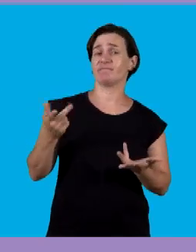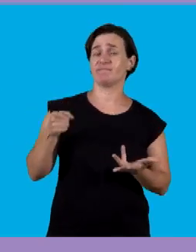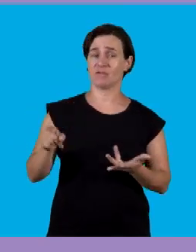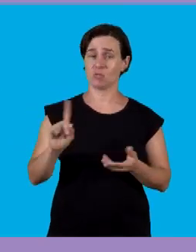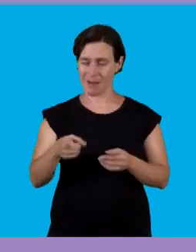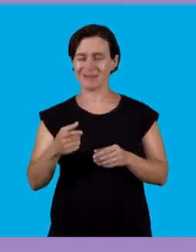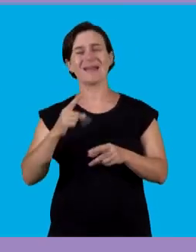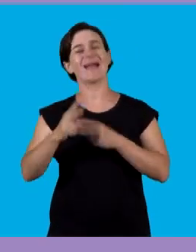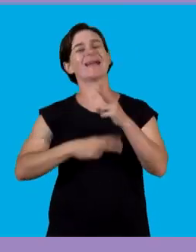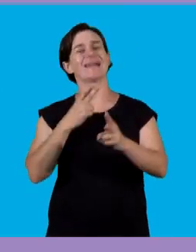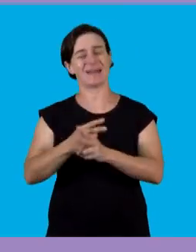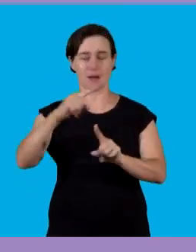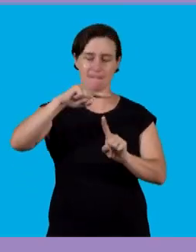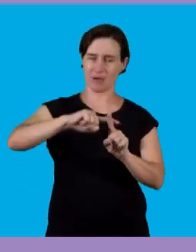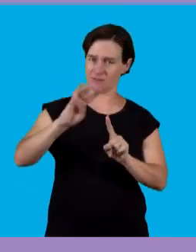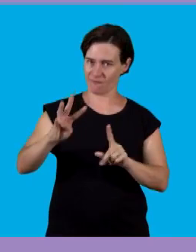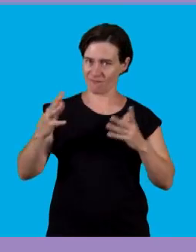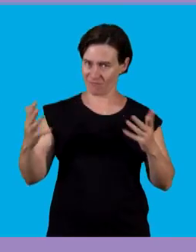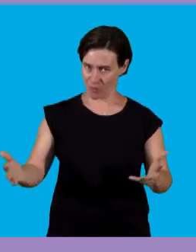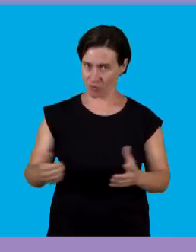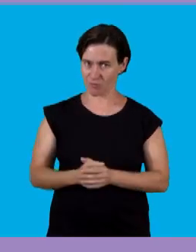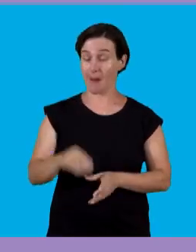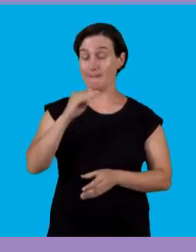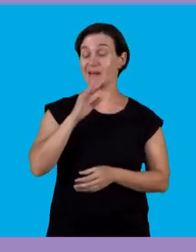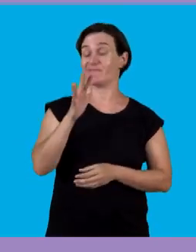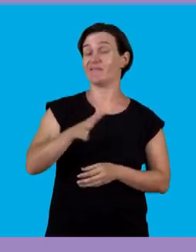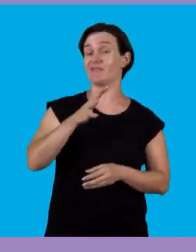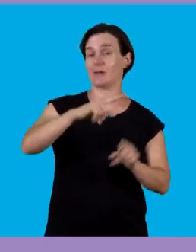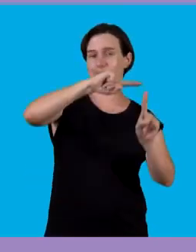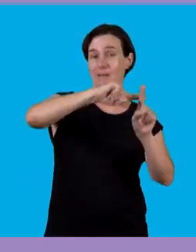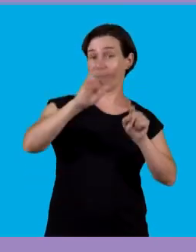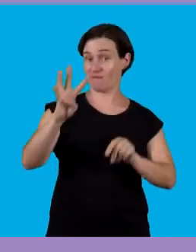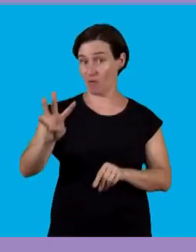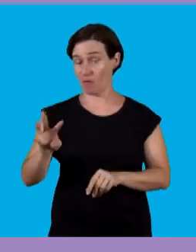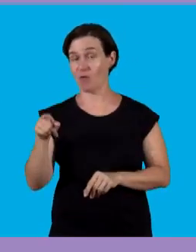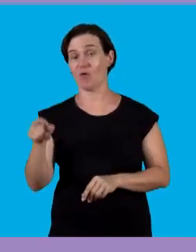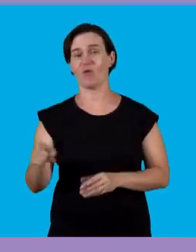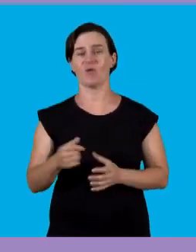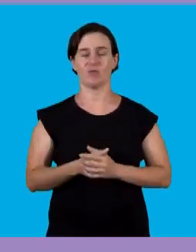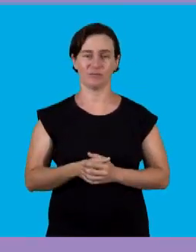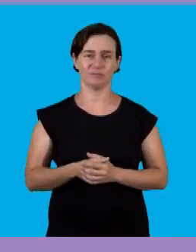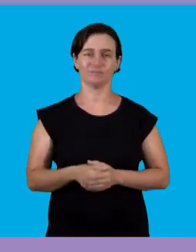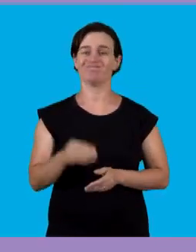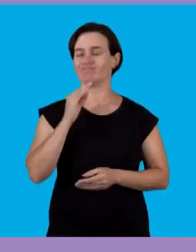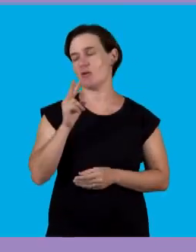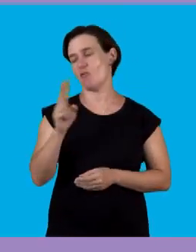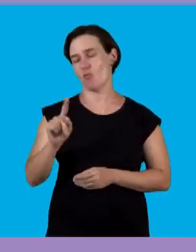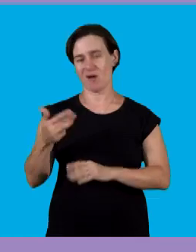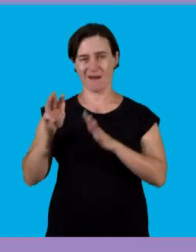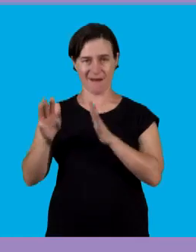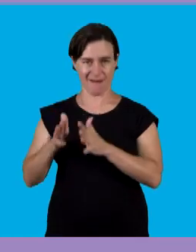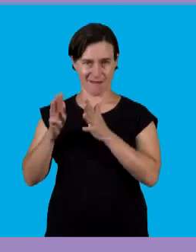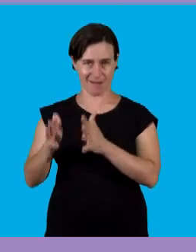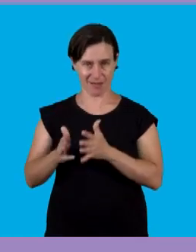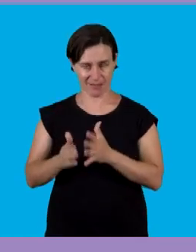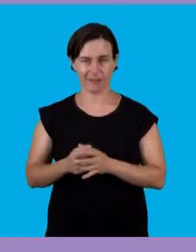is 5 on our number line. So we are going to again add 4 to our 15,